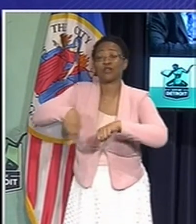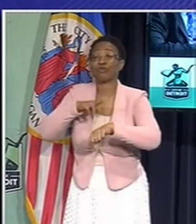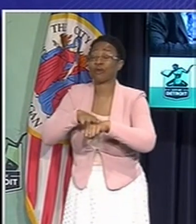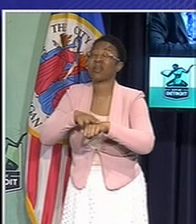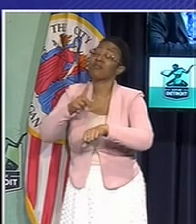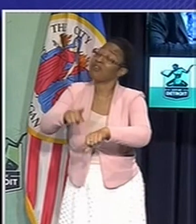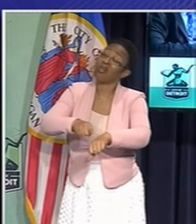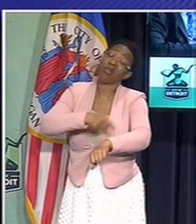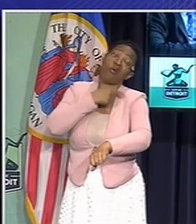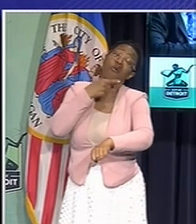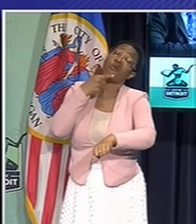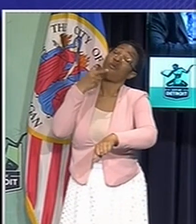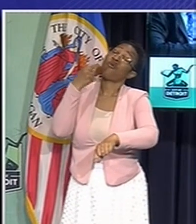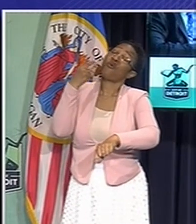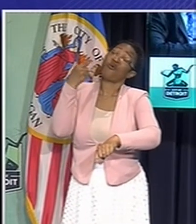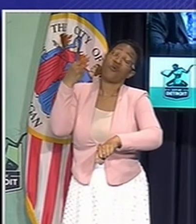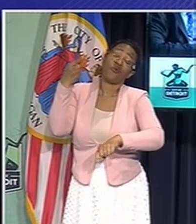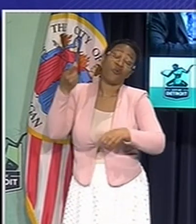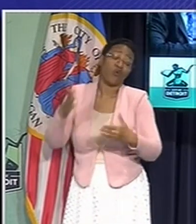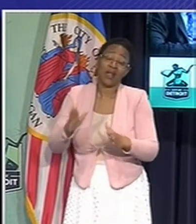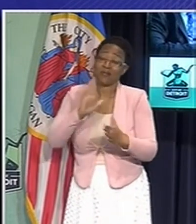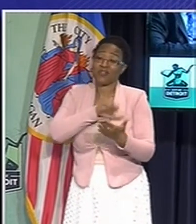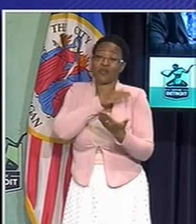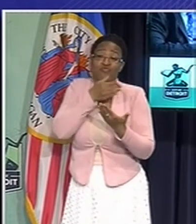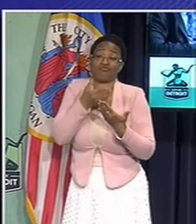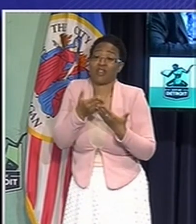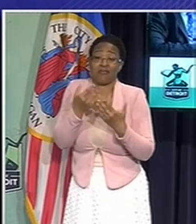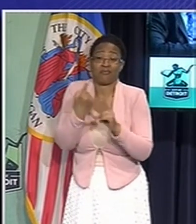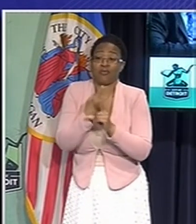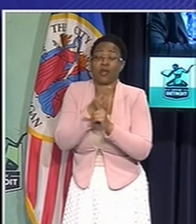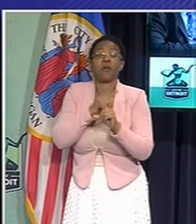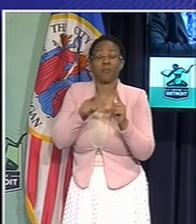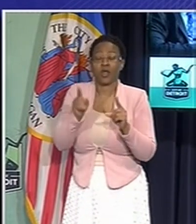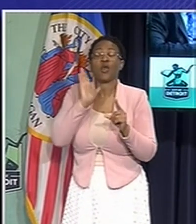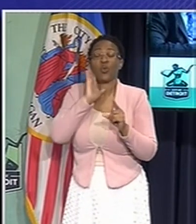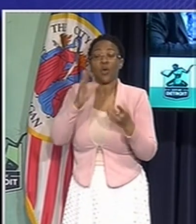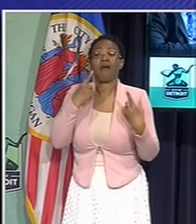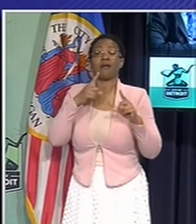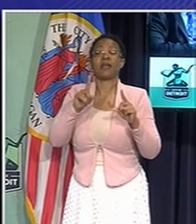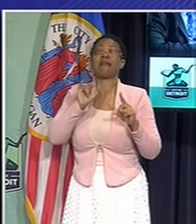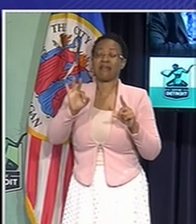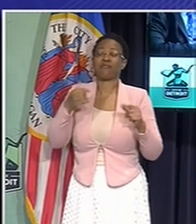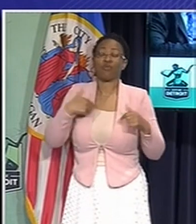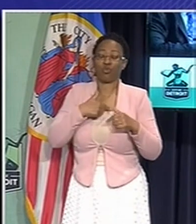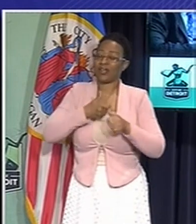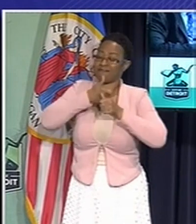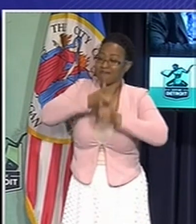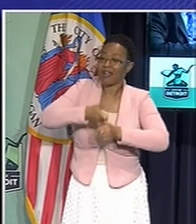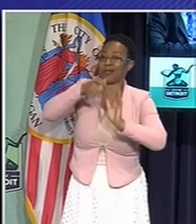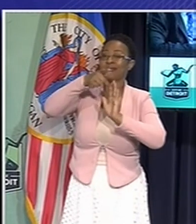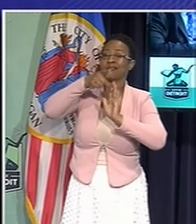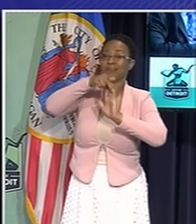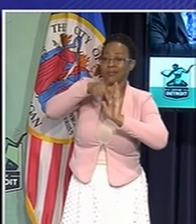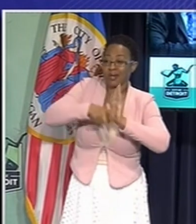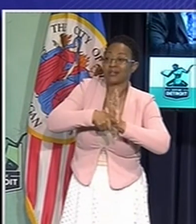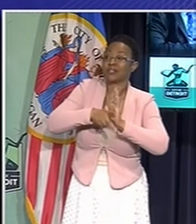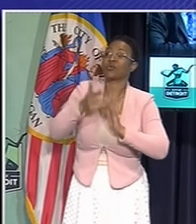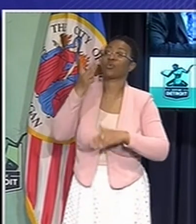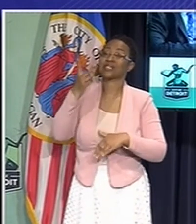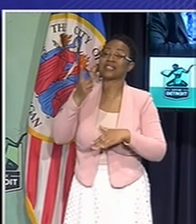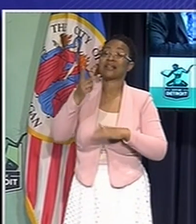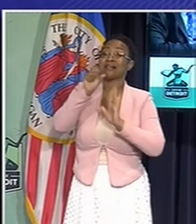go before we're there, but we'll get there a lot faster if we do this. And we're going to see the fairgrounds